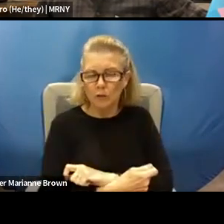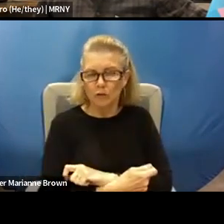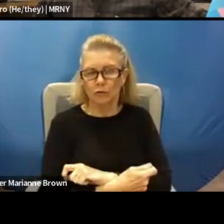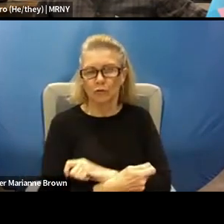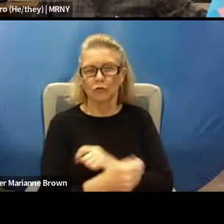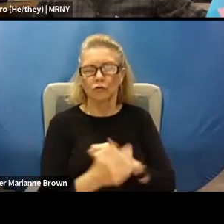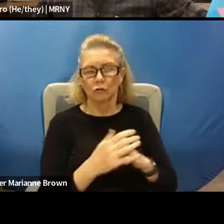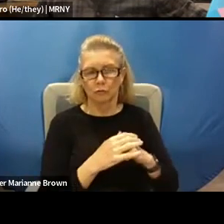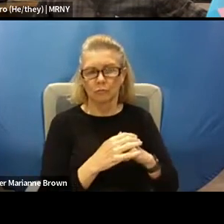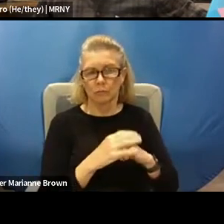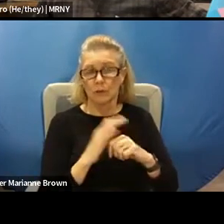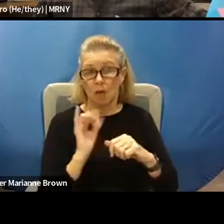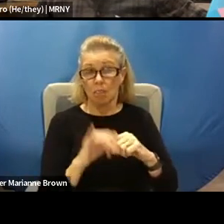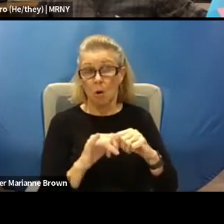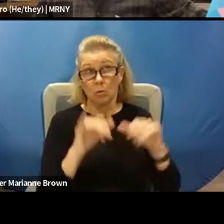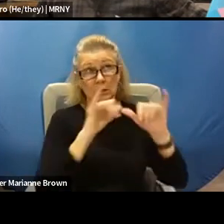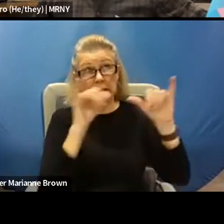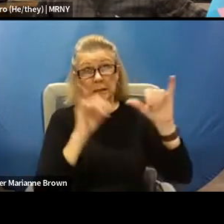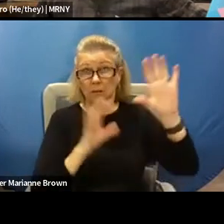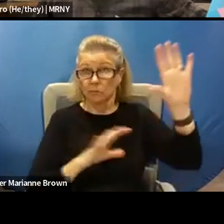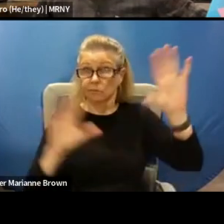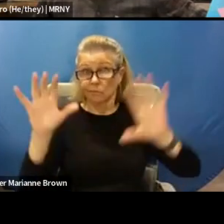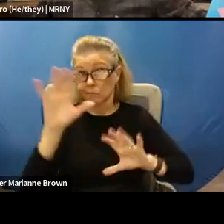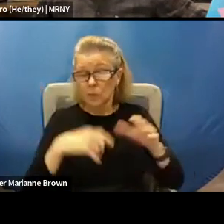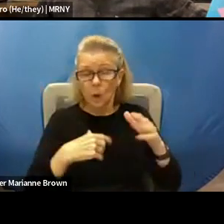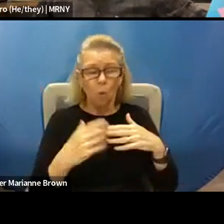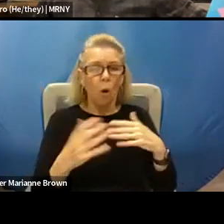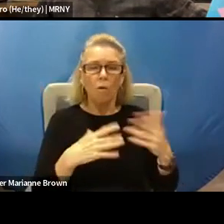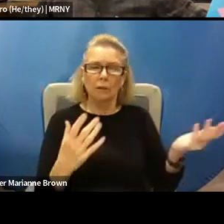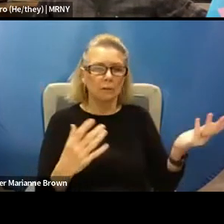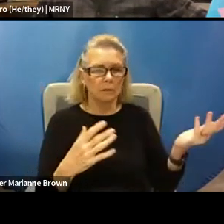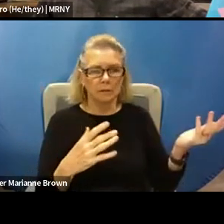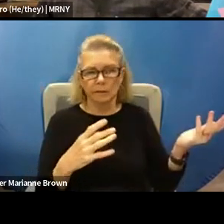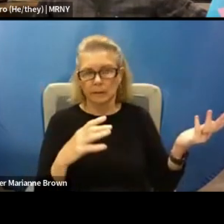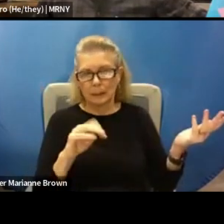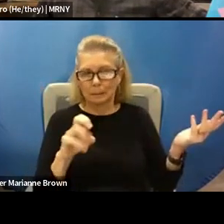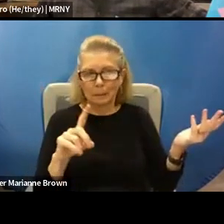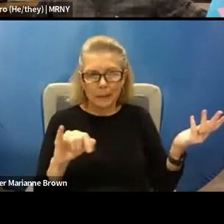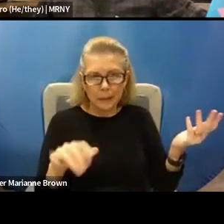these institutions, whether they be in media or in